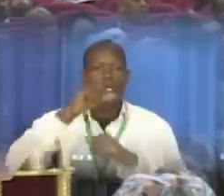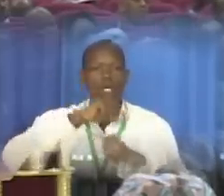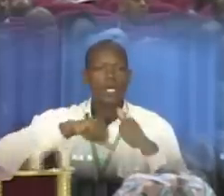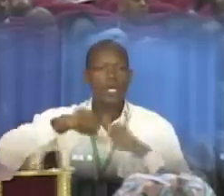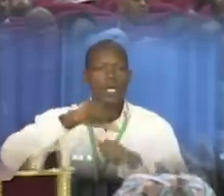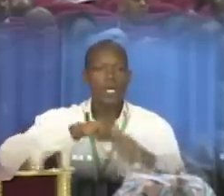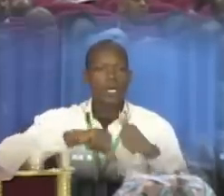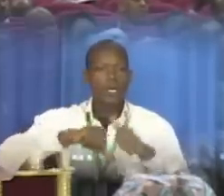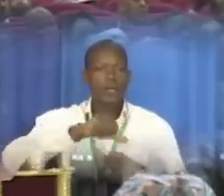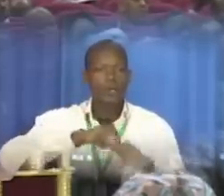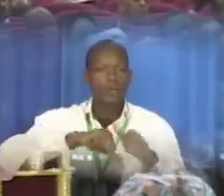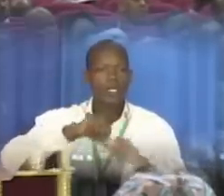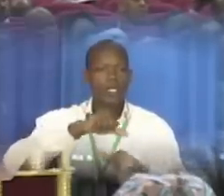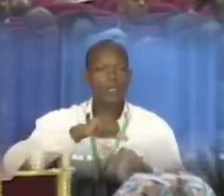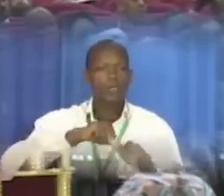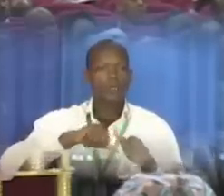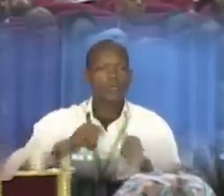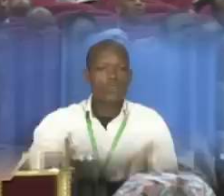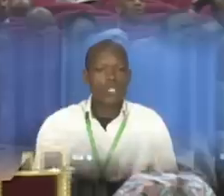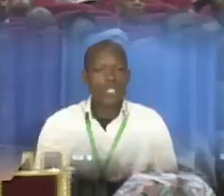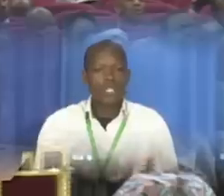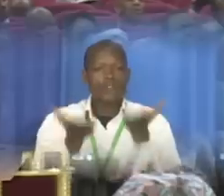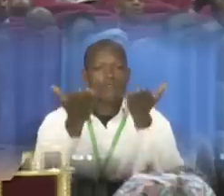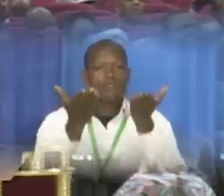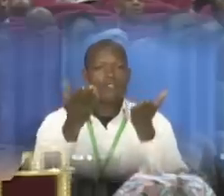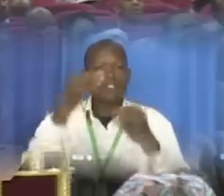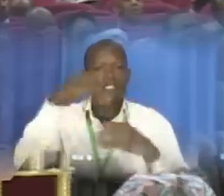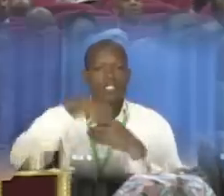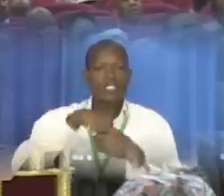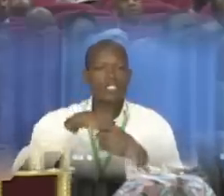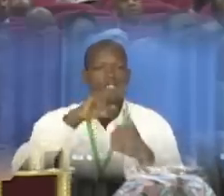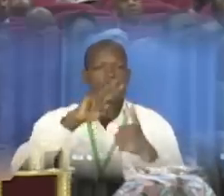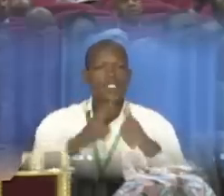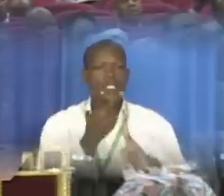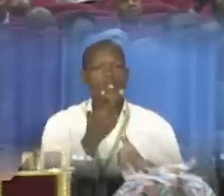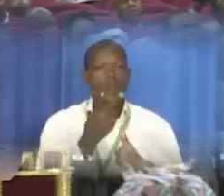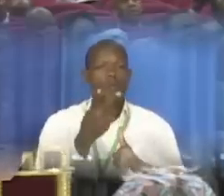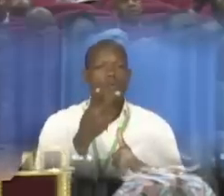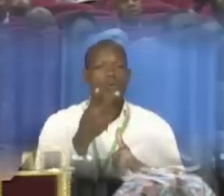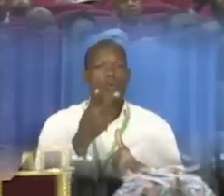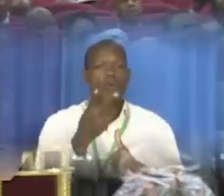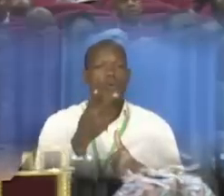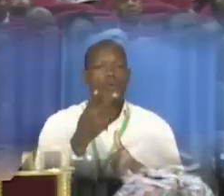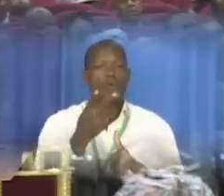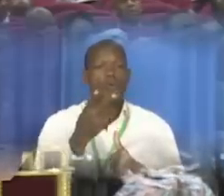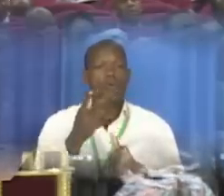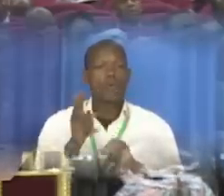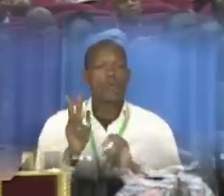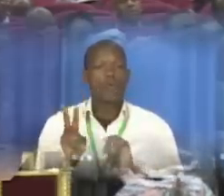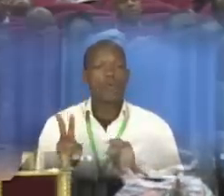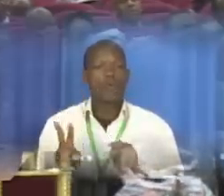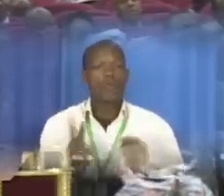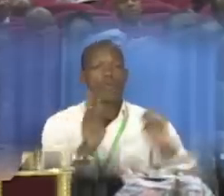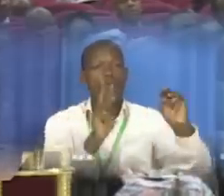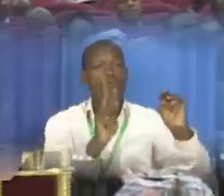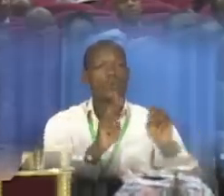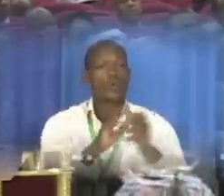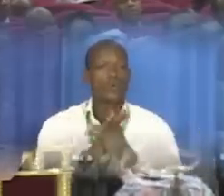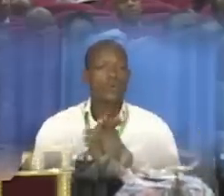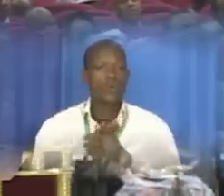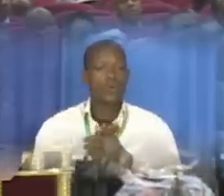Newton's second law of motion. Those of you who are scientists, you know what that law is. That law